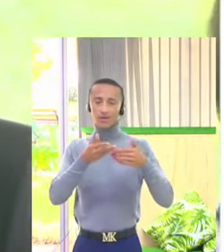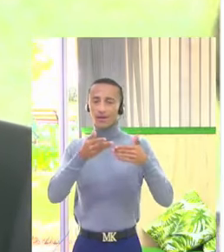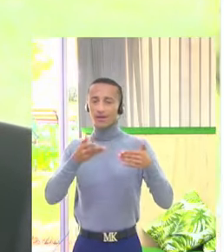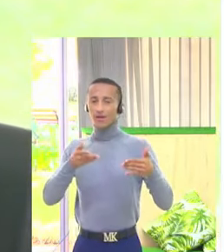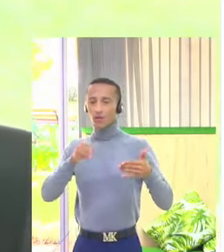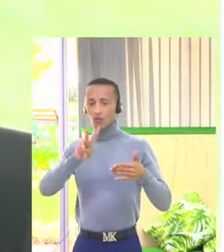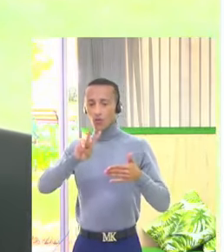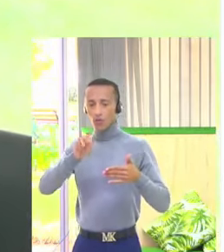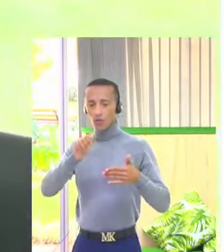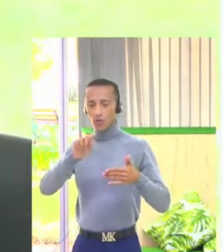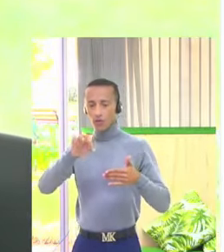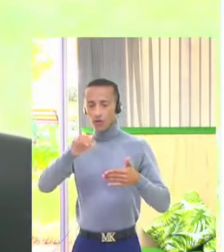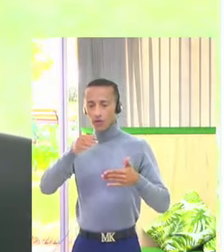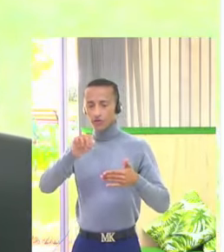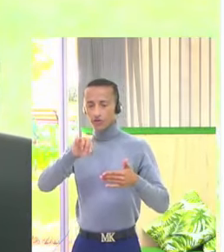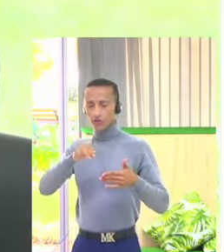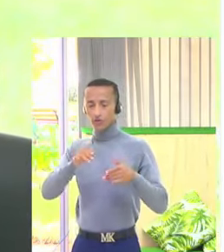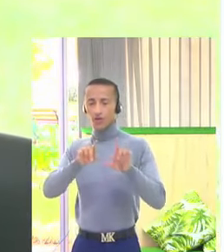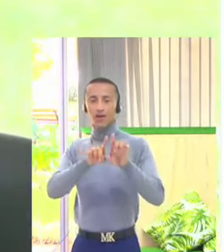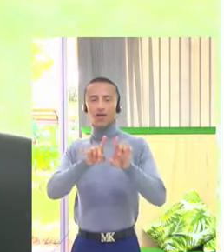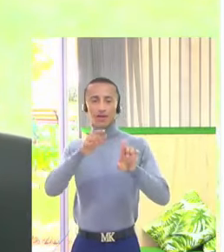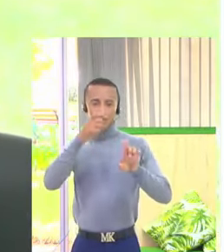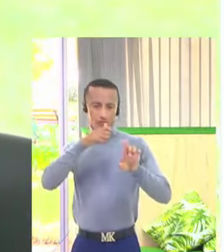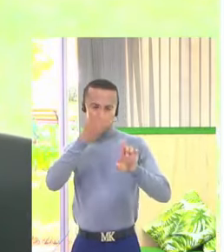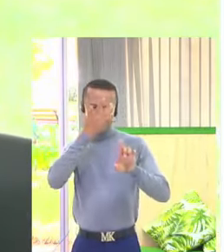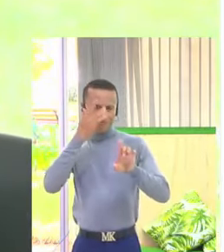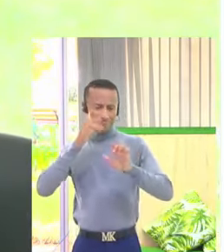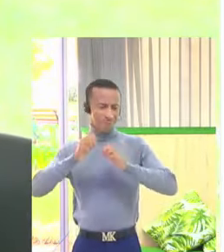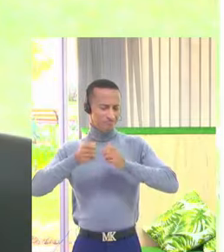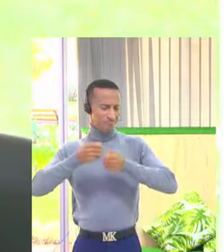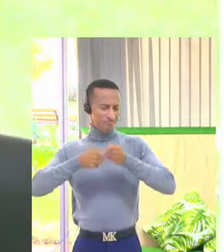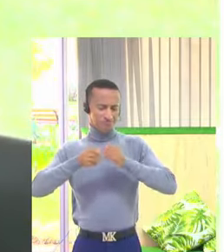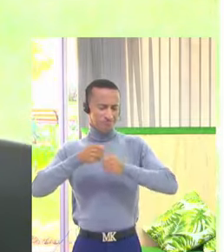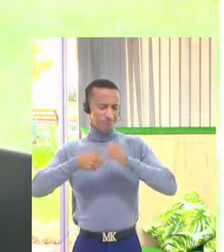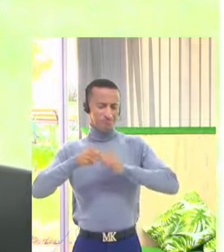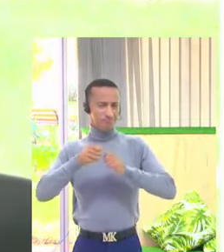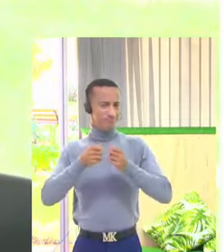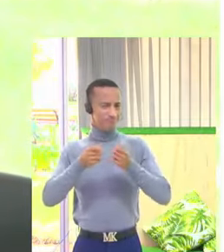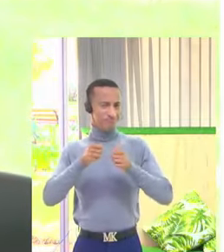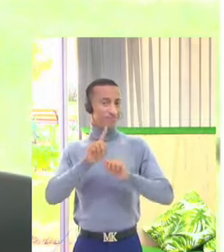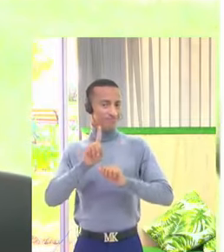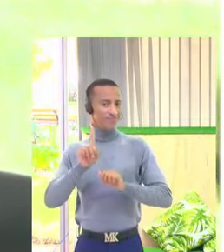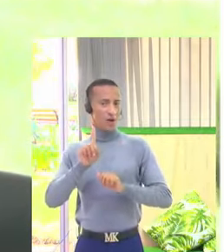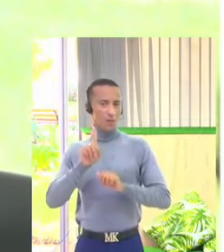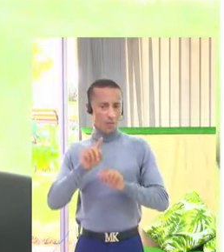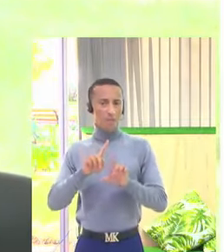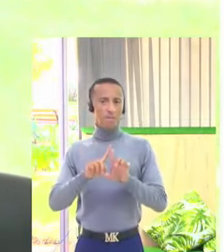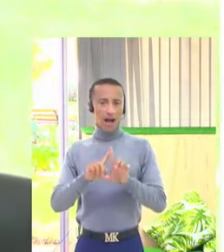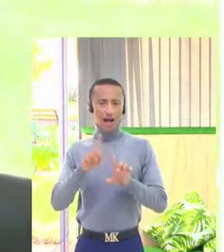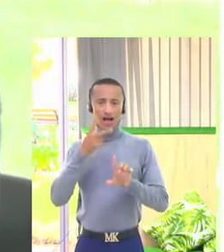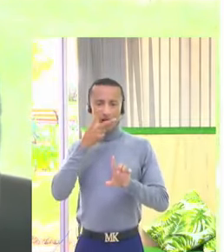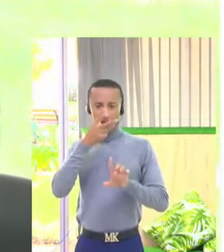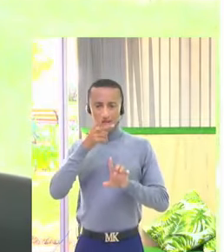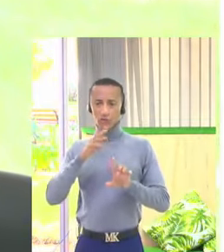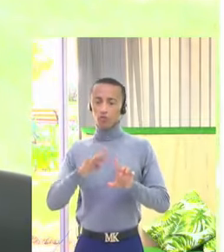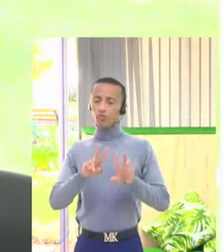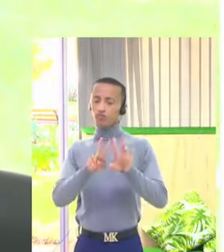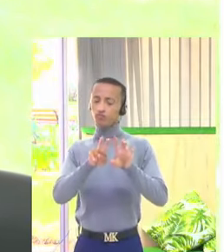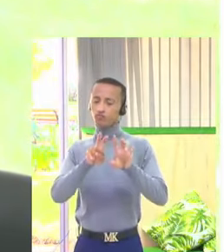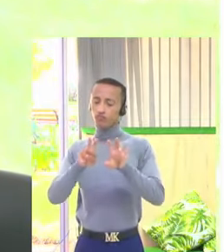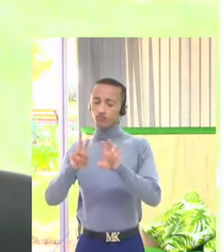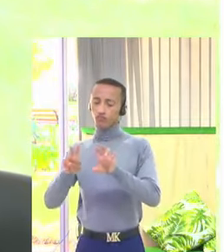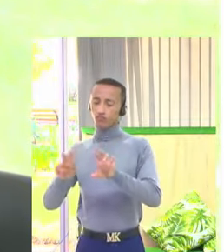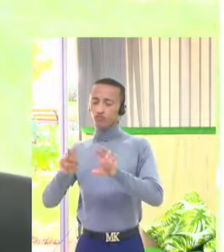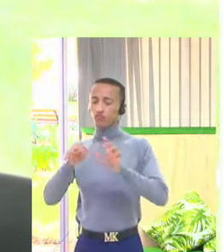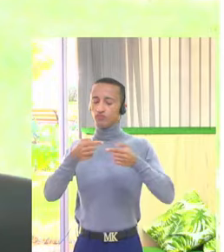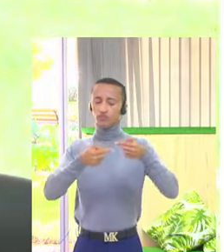a technologist, but today, almost every aspect of public policy, I come, on from defense and security,